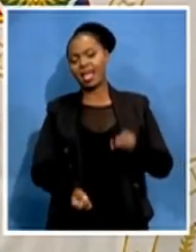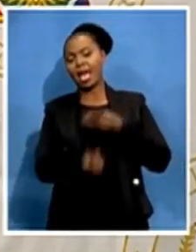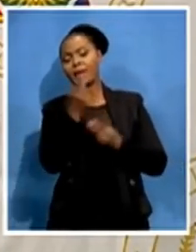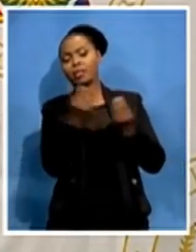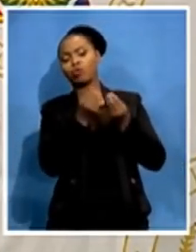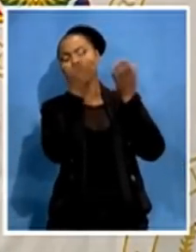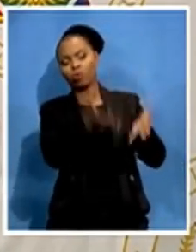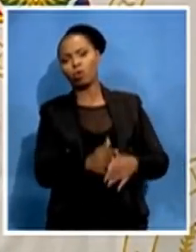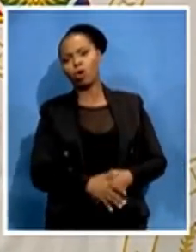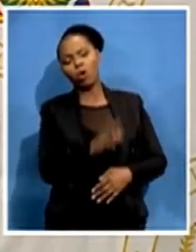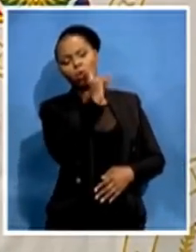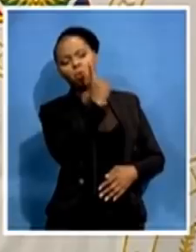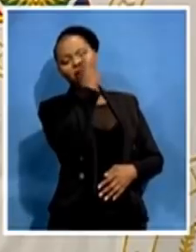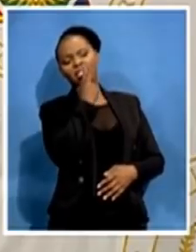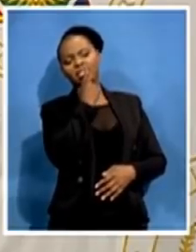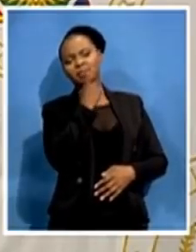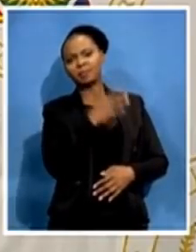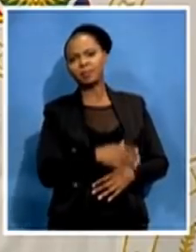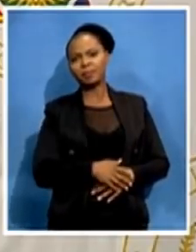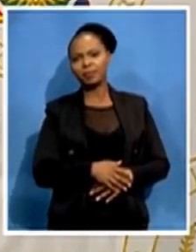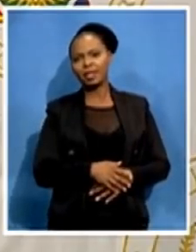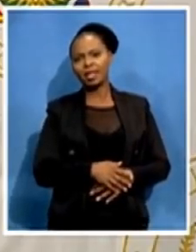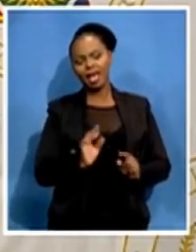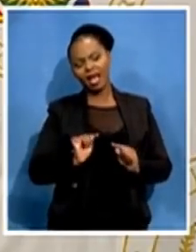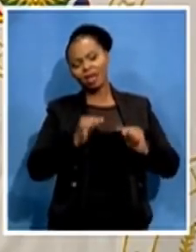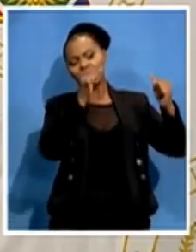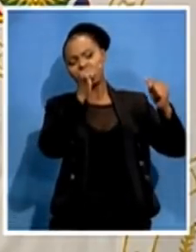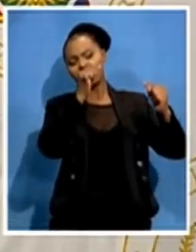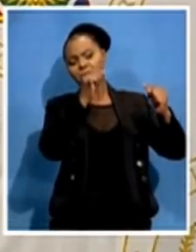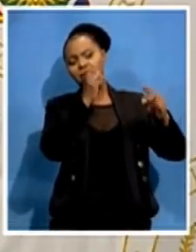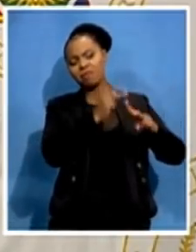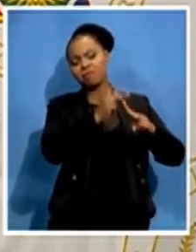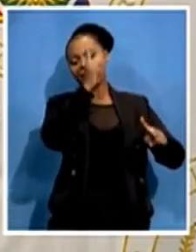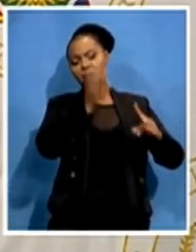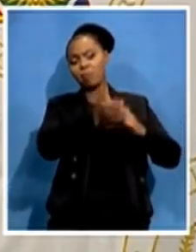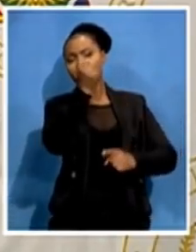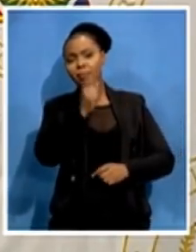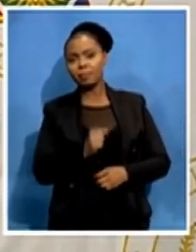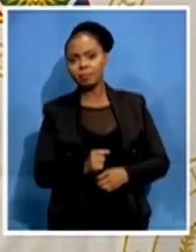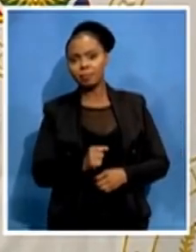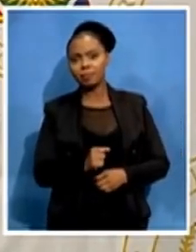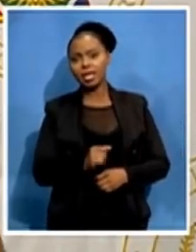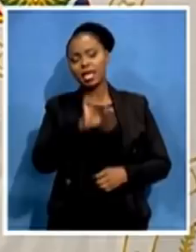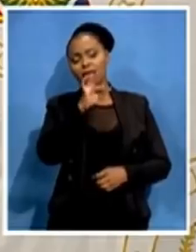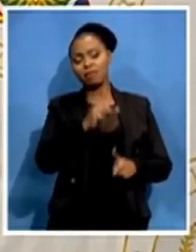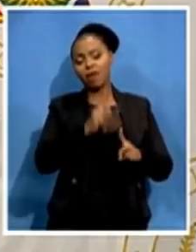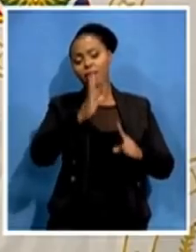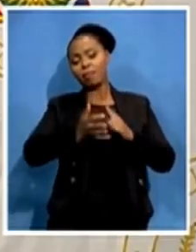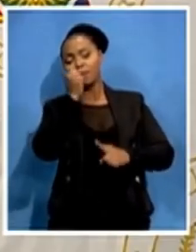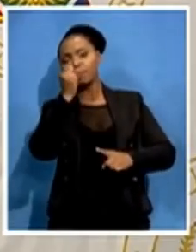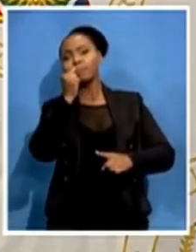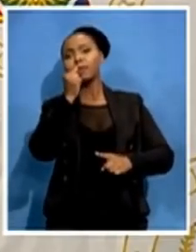is the allegation well-founded? If it is well-founded, then consequences will deal